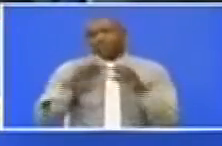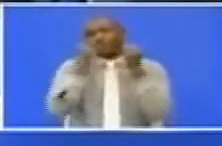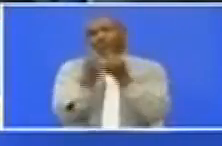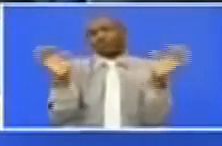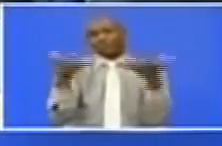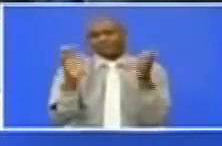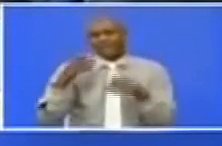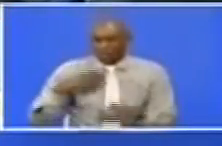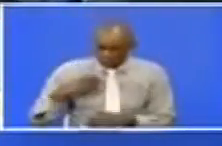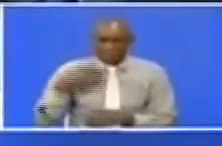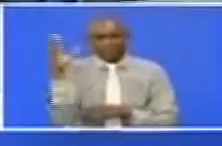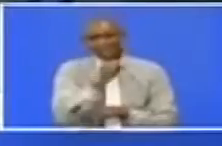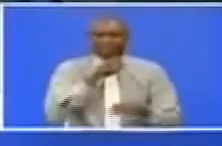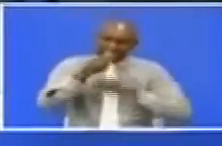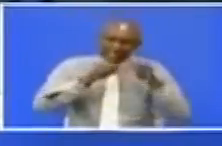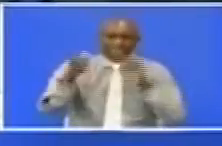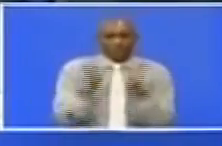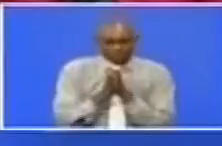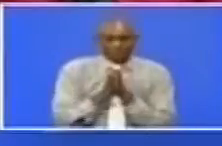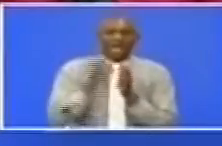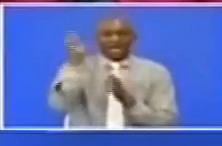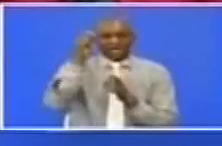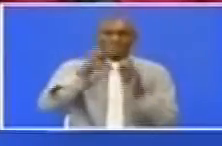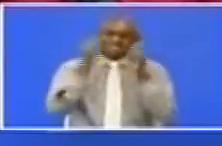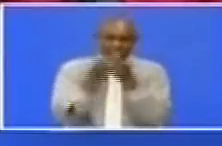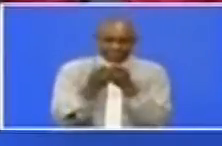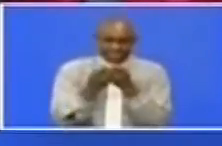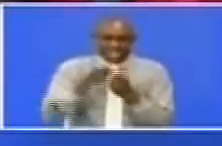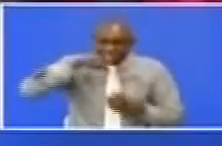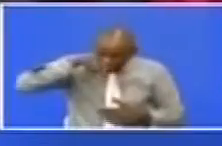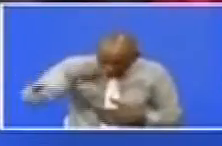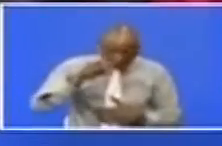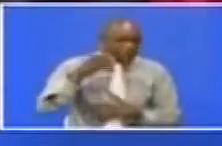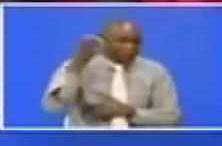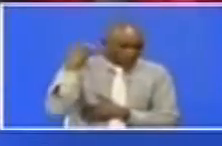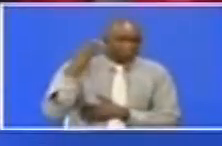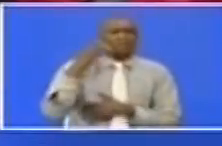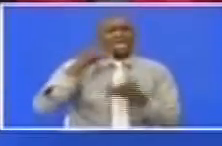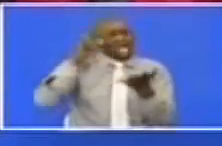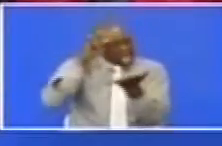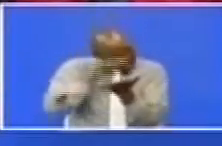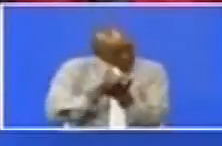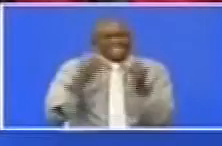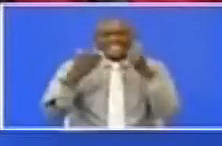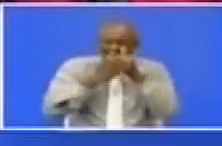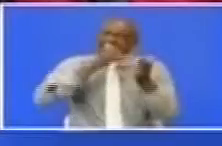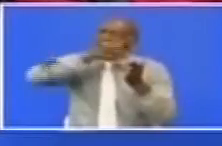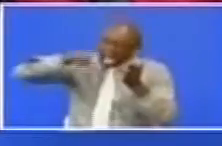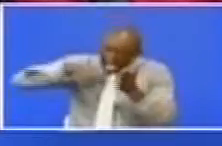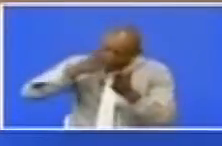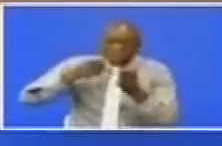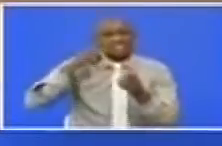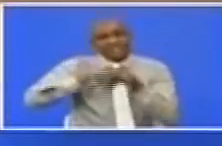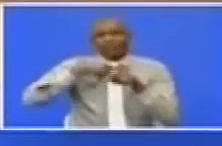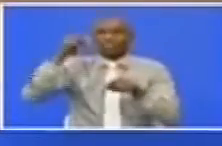of alleged mismanagement of Harambee Stars. Harambee Stars was stranded at the Wilson Airport for more than 9 hours for the trip to Cape